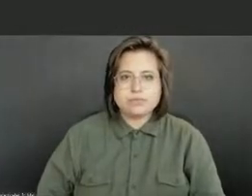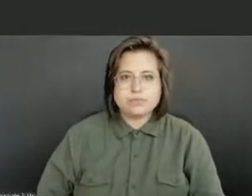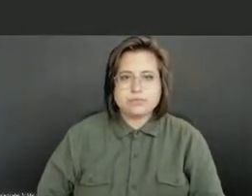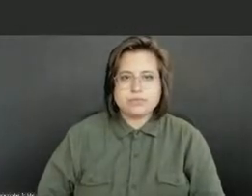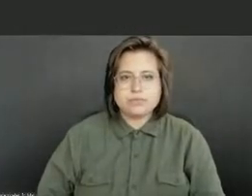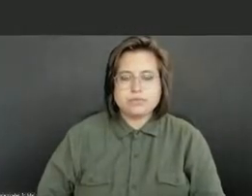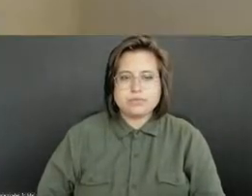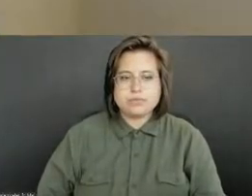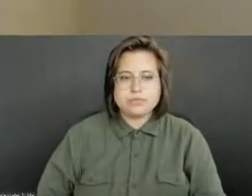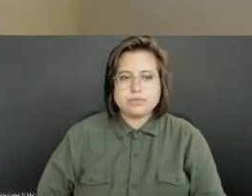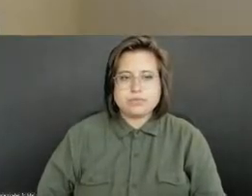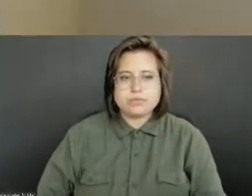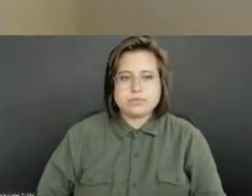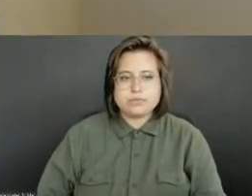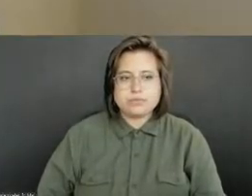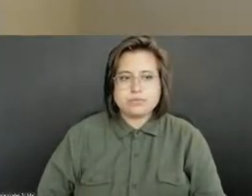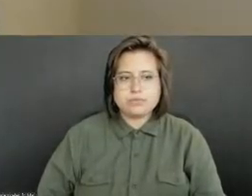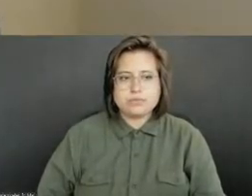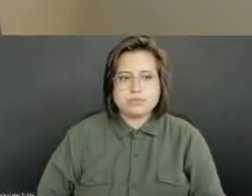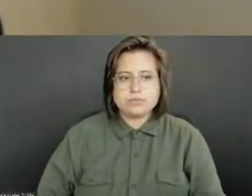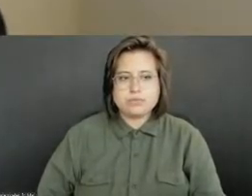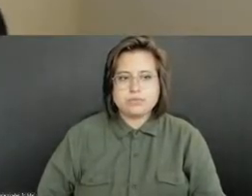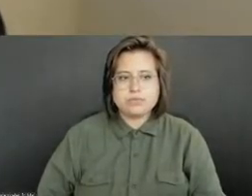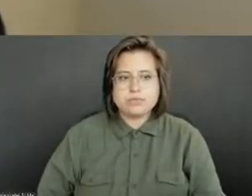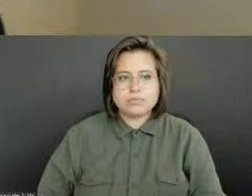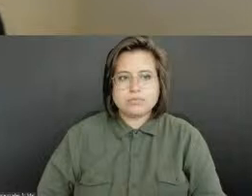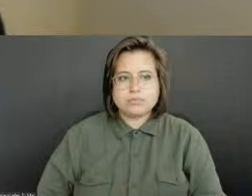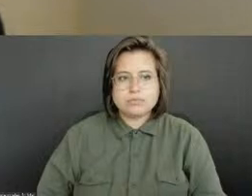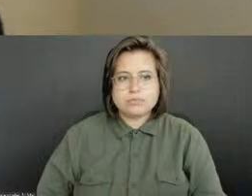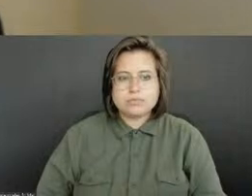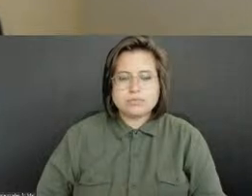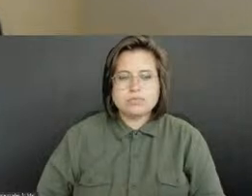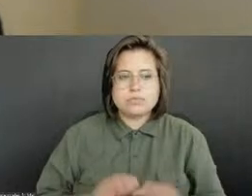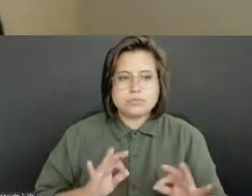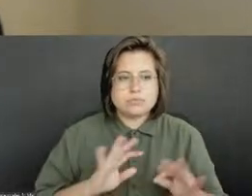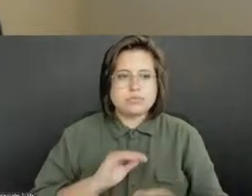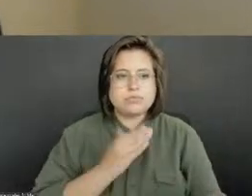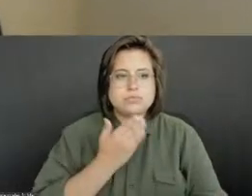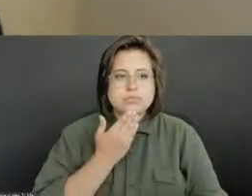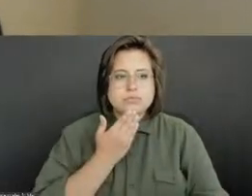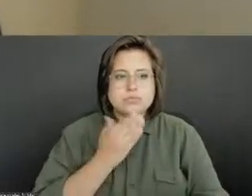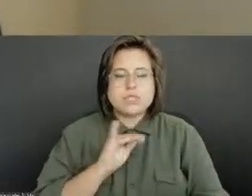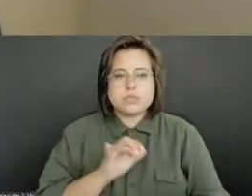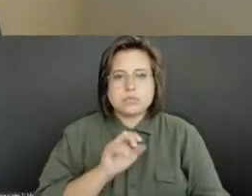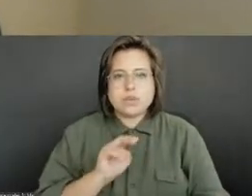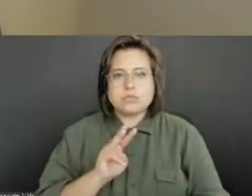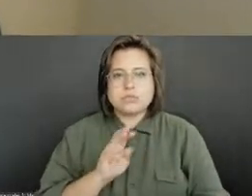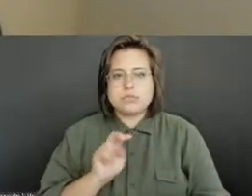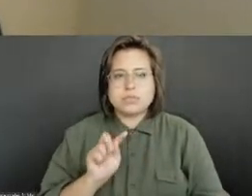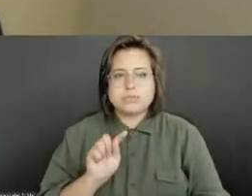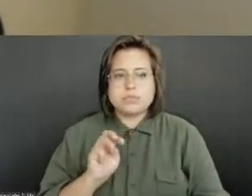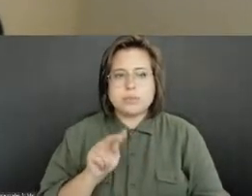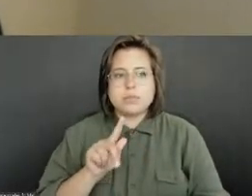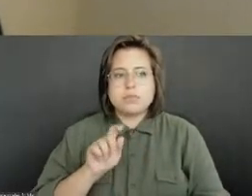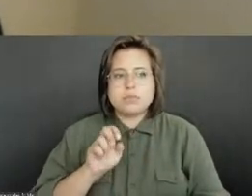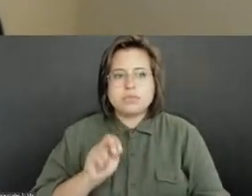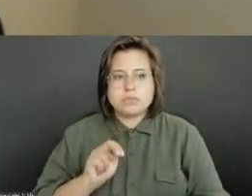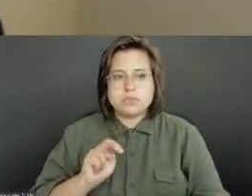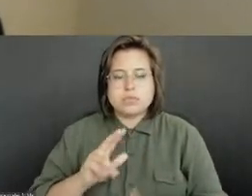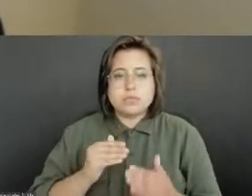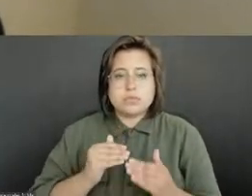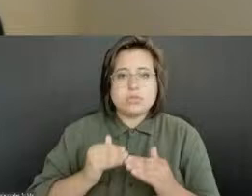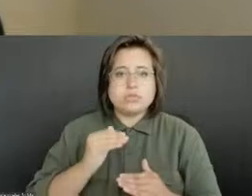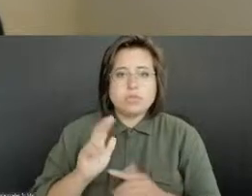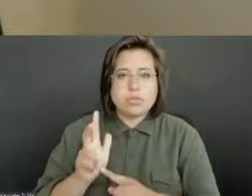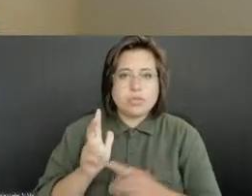And Thank you, Mr. Gupta. We'll circle back to Mr. John William Templeton. Sir, I see you online, and you have 3 minutes, and